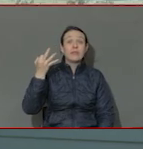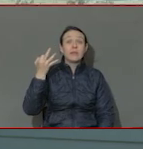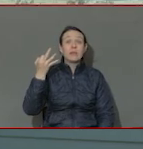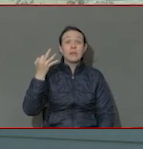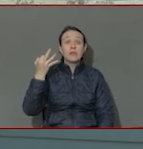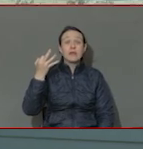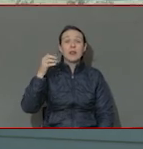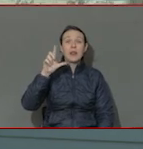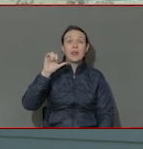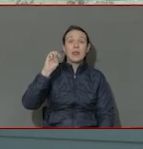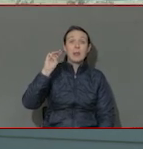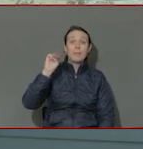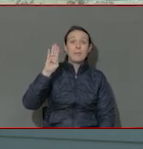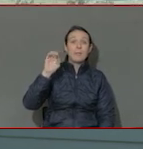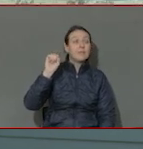Limbs, yes.